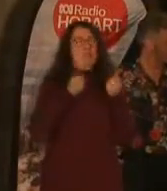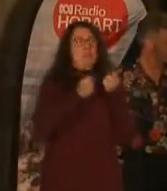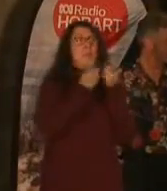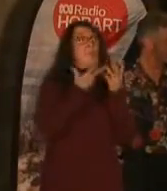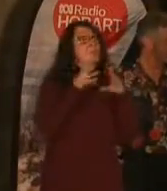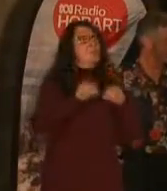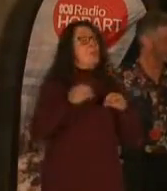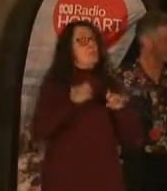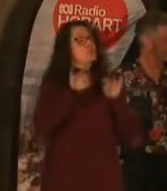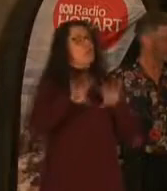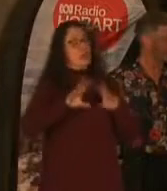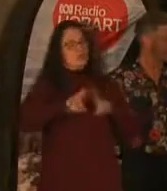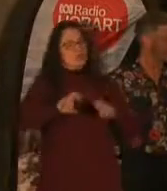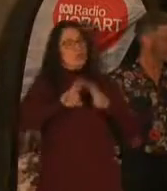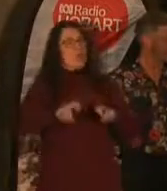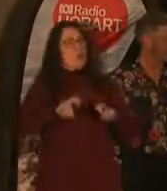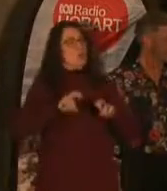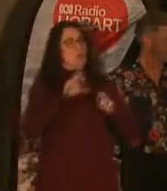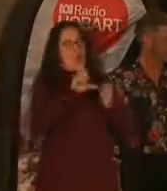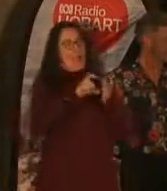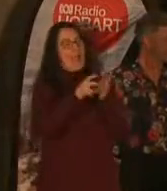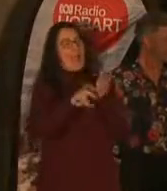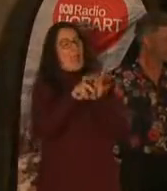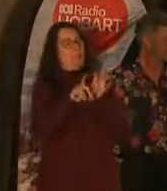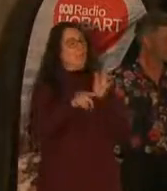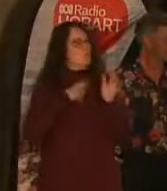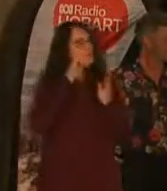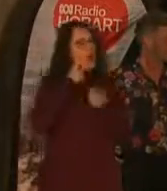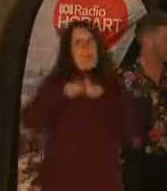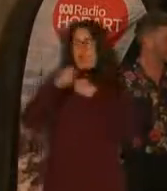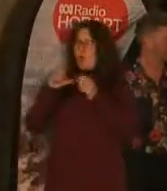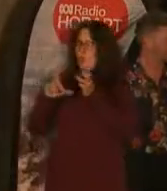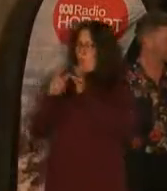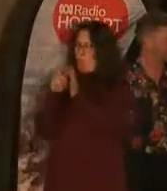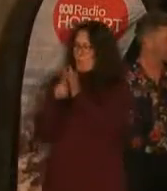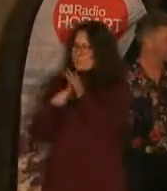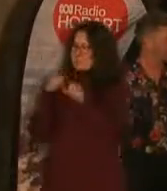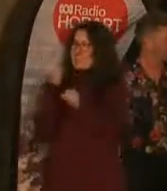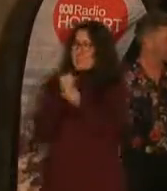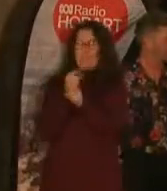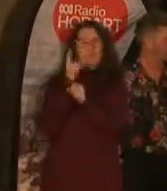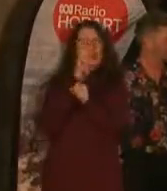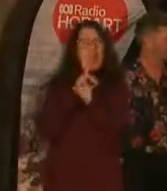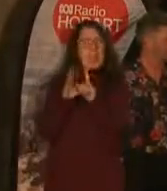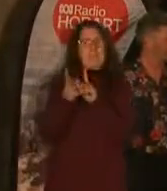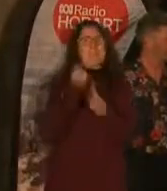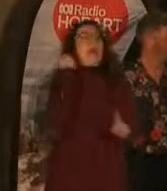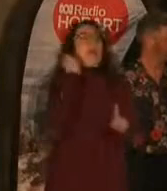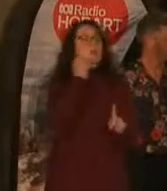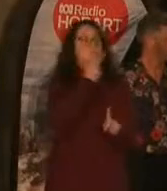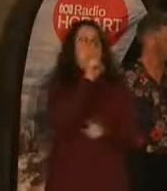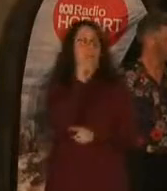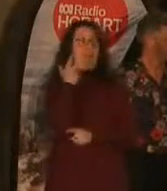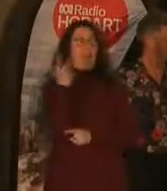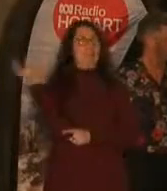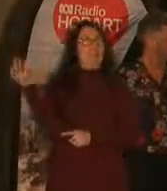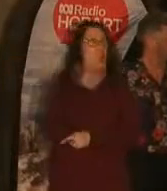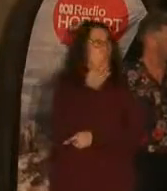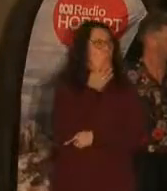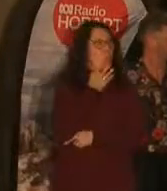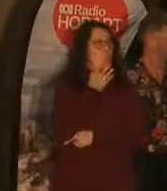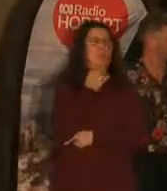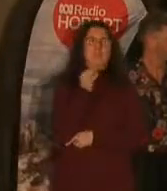Council, because we tried to get the coding changed back in 2008 and couldn't get it done. We were told no. This time we pushed a